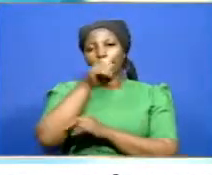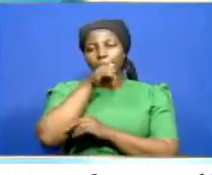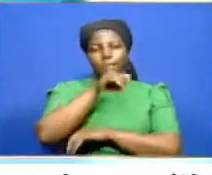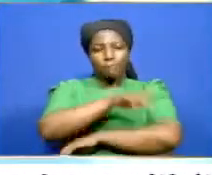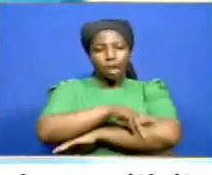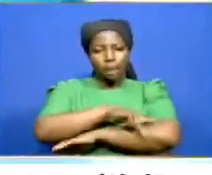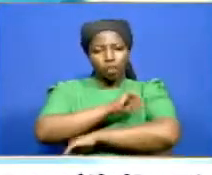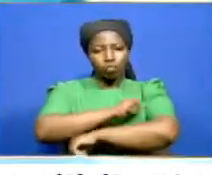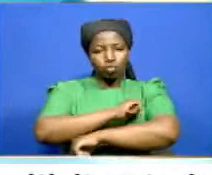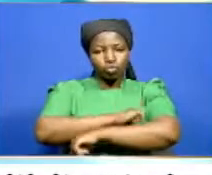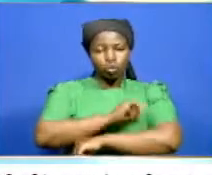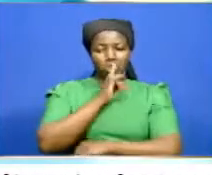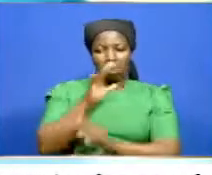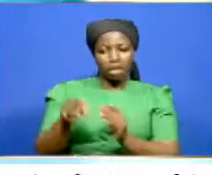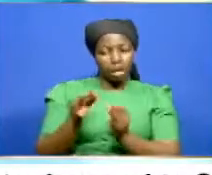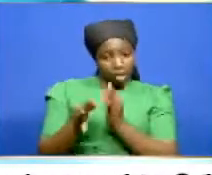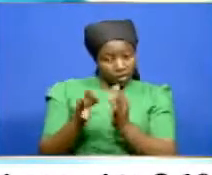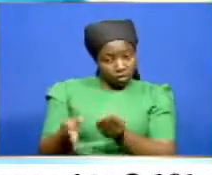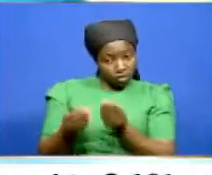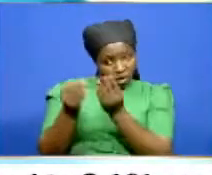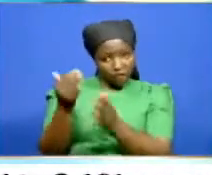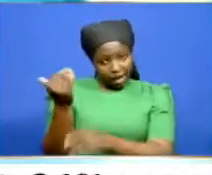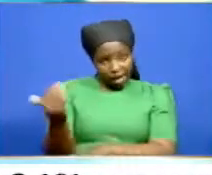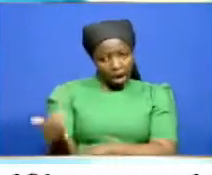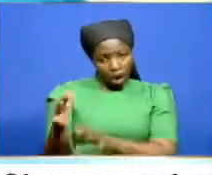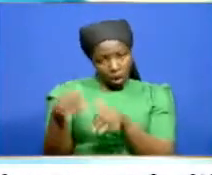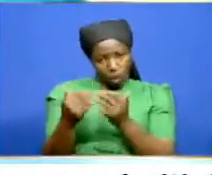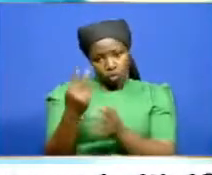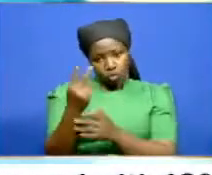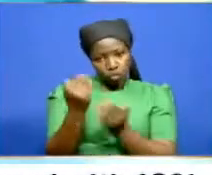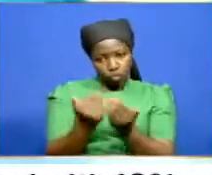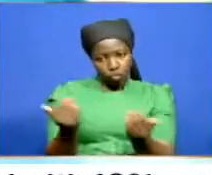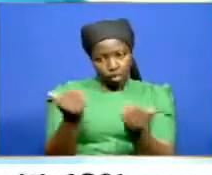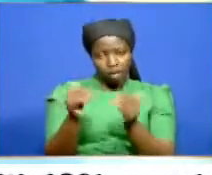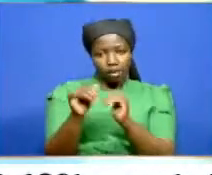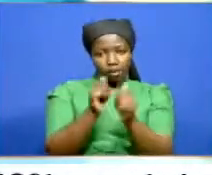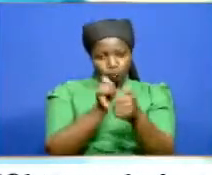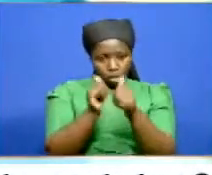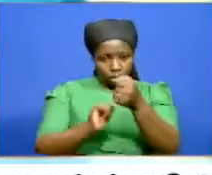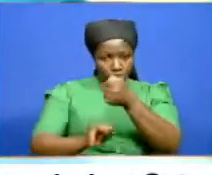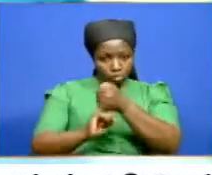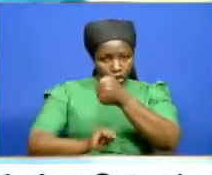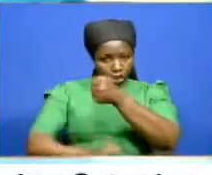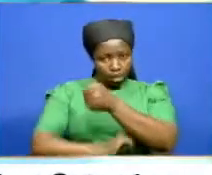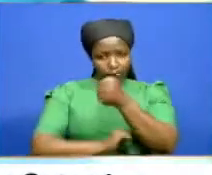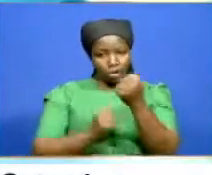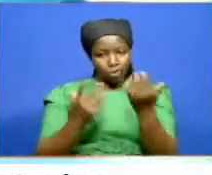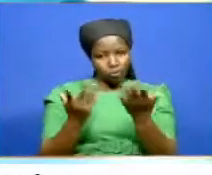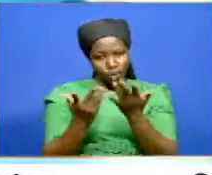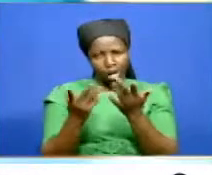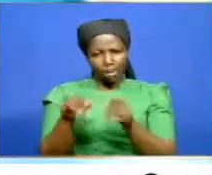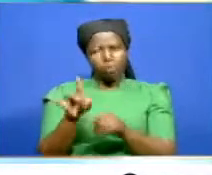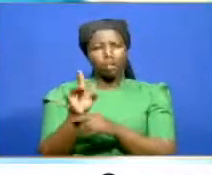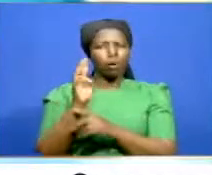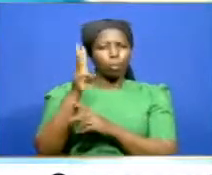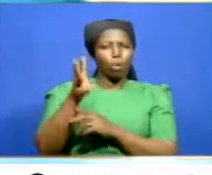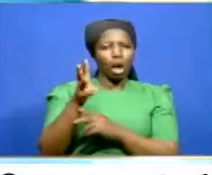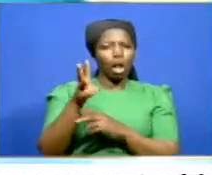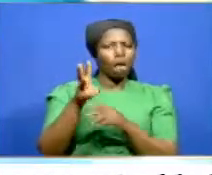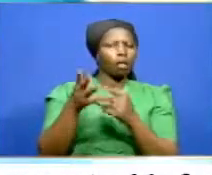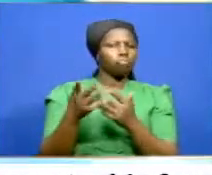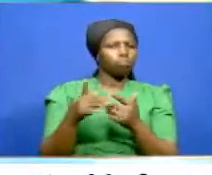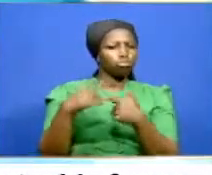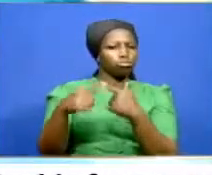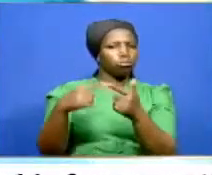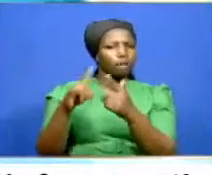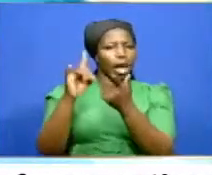offer. So again, if you give a kid, or maybe two kids, sports scholarship, whereby they'll be learning all the way through from